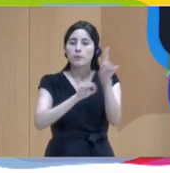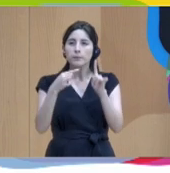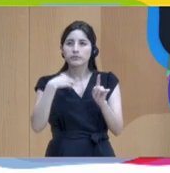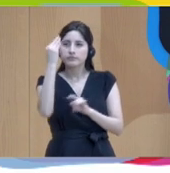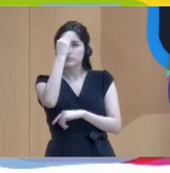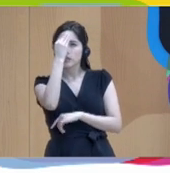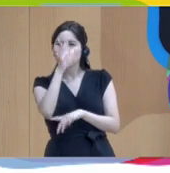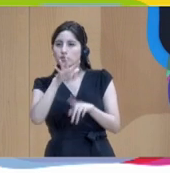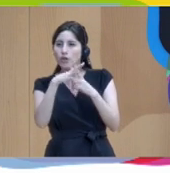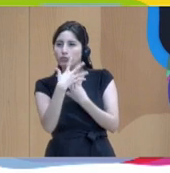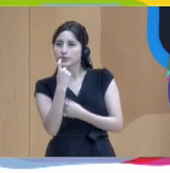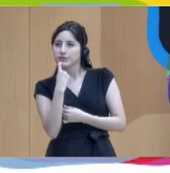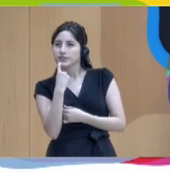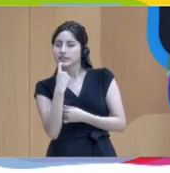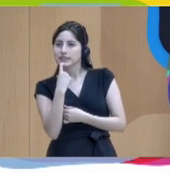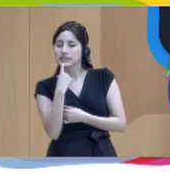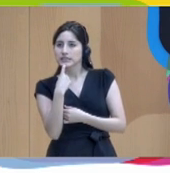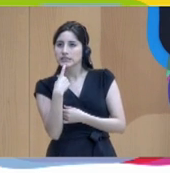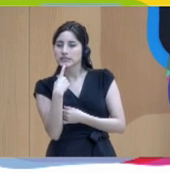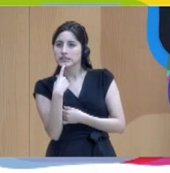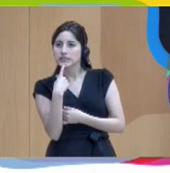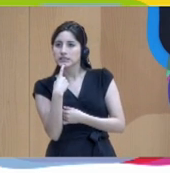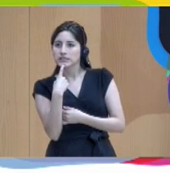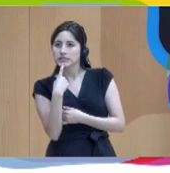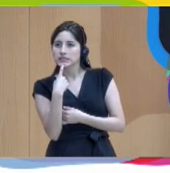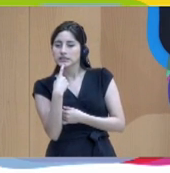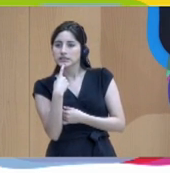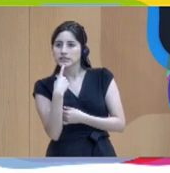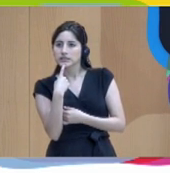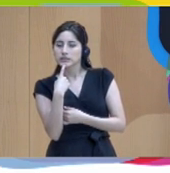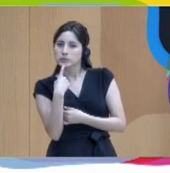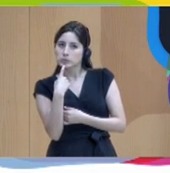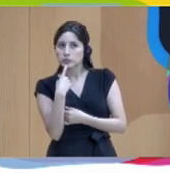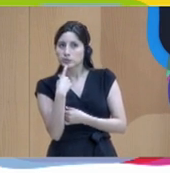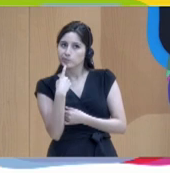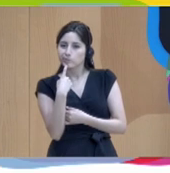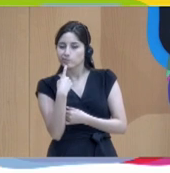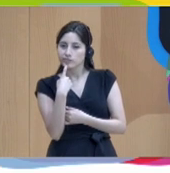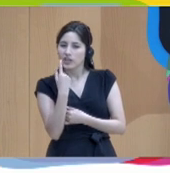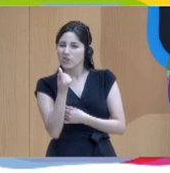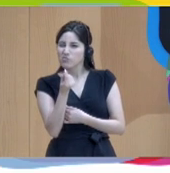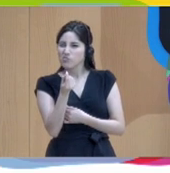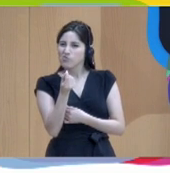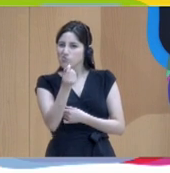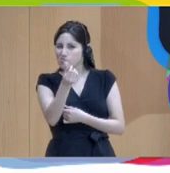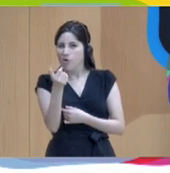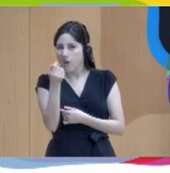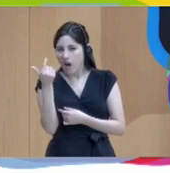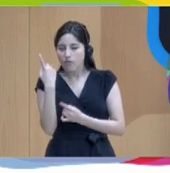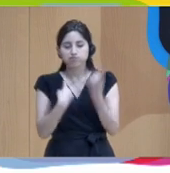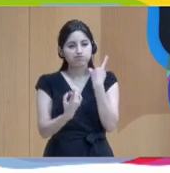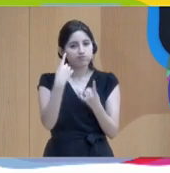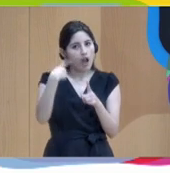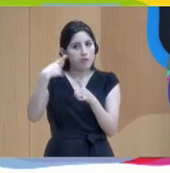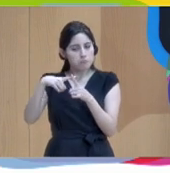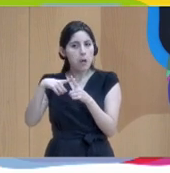are coming in point that we have to take on account. First of all, I'm